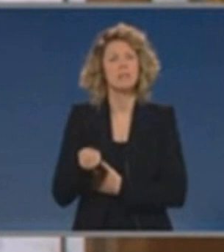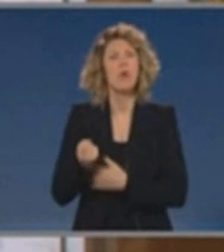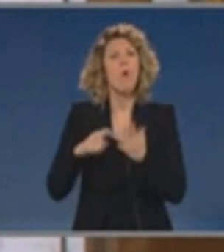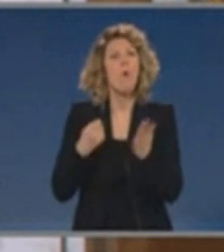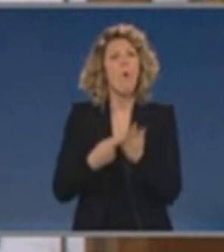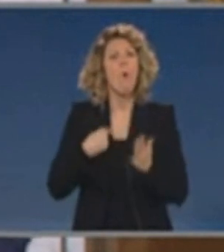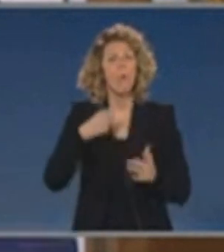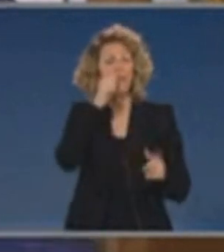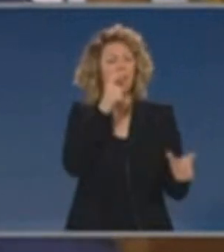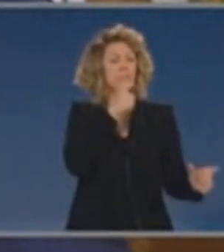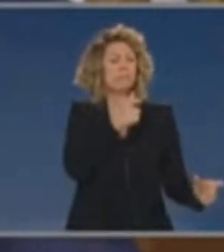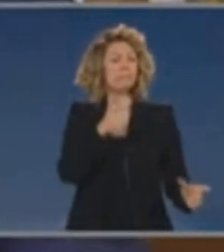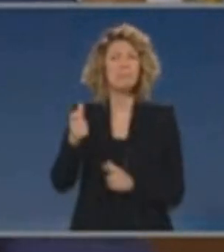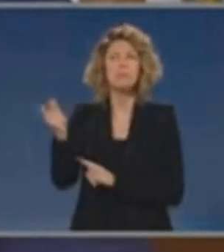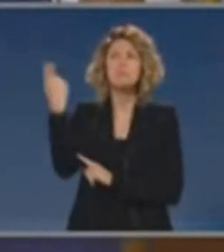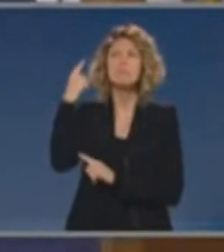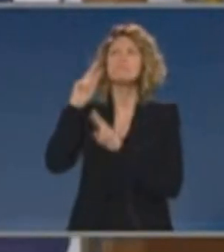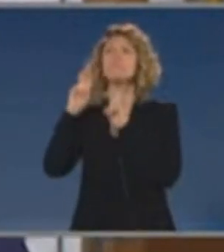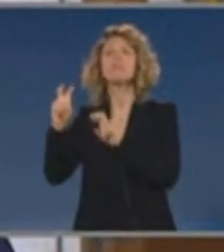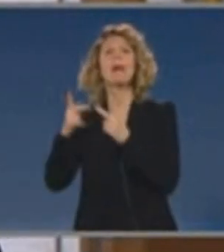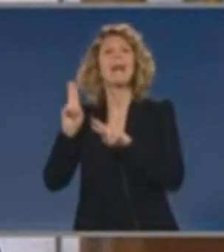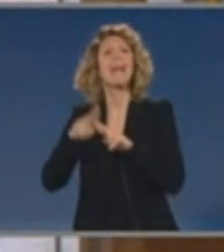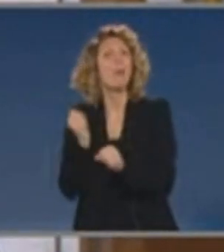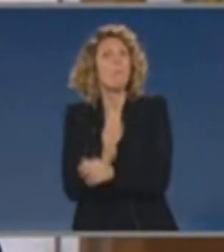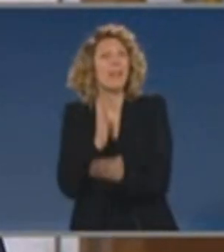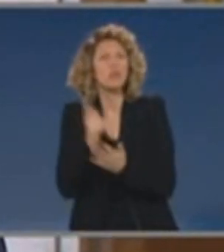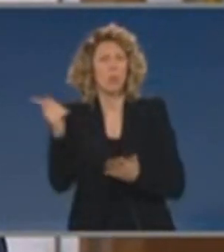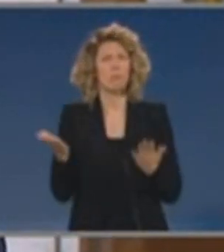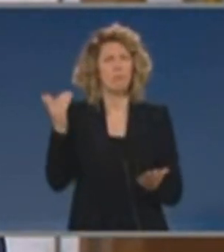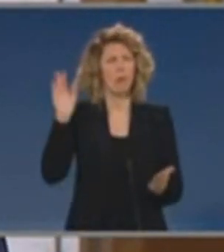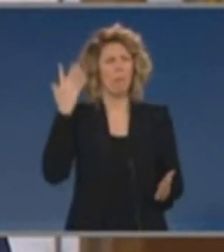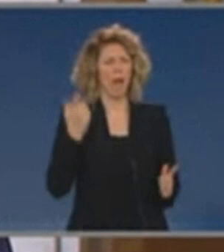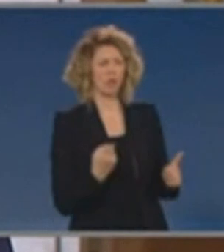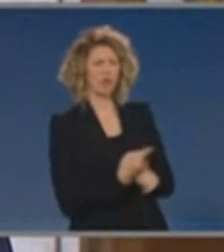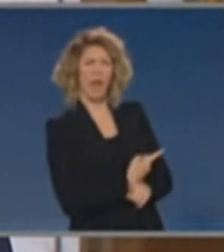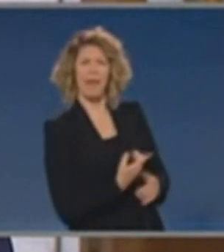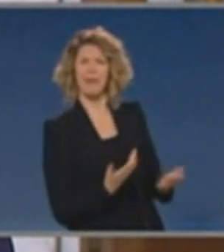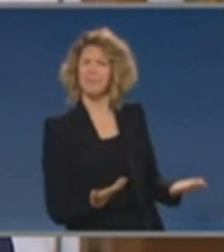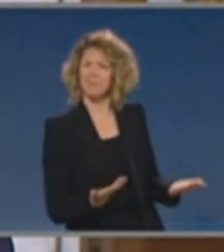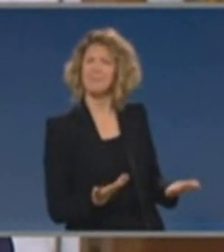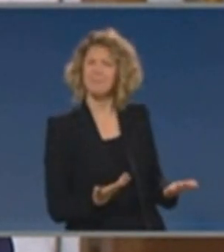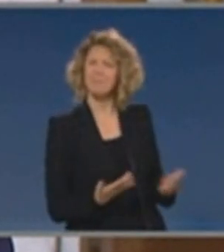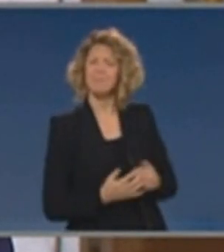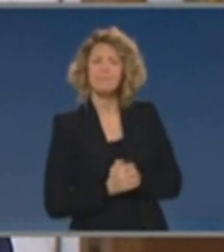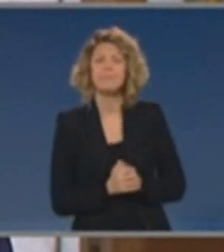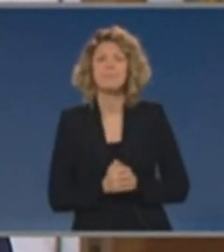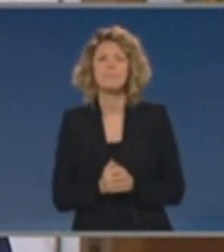in place to monitor and ensure compliance. The third set of